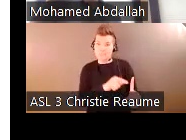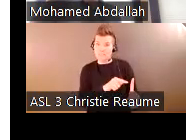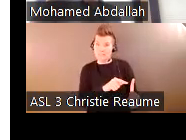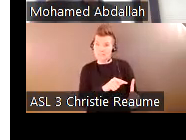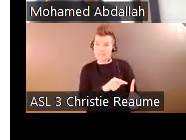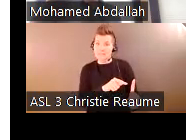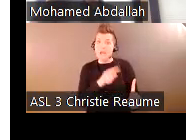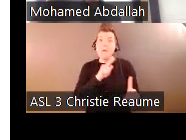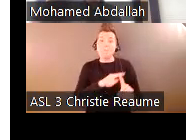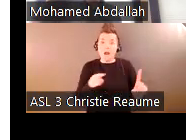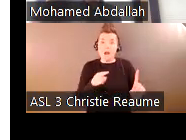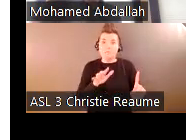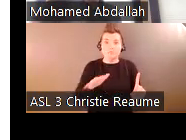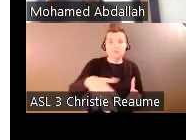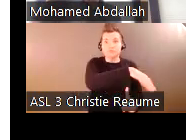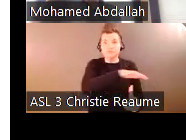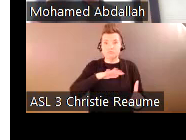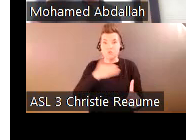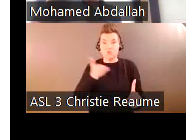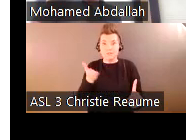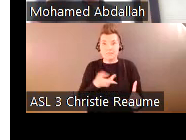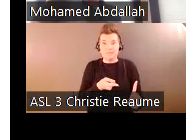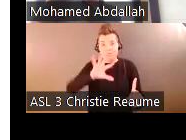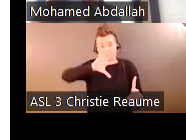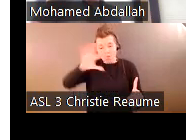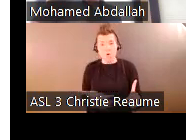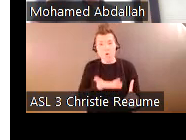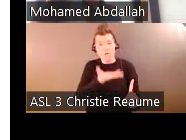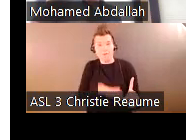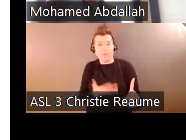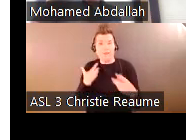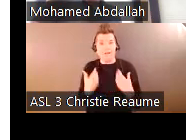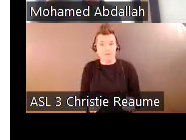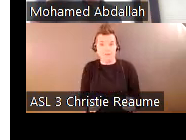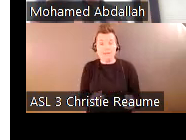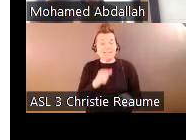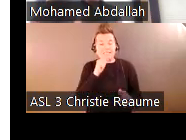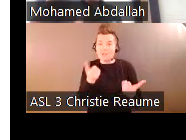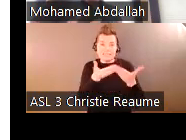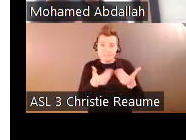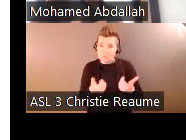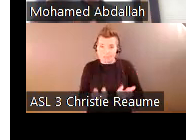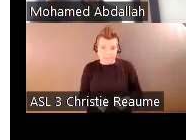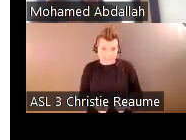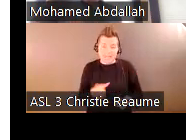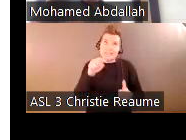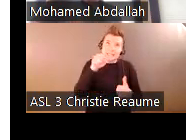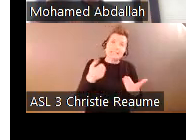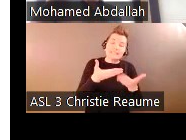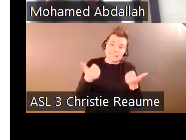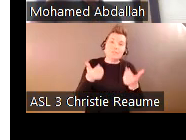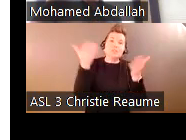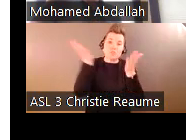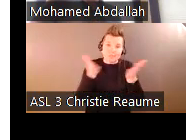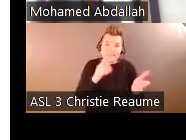it's overlapping with our health and community. We don't separate them, but we separate them on our end, but we don't ignore